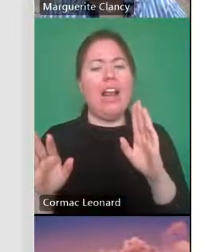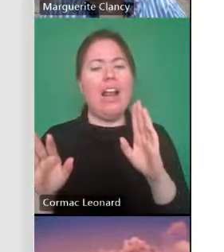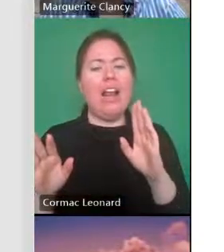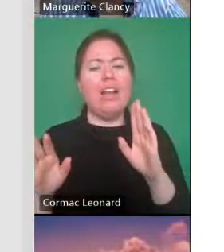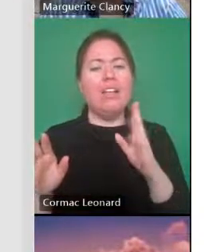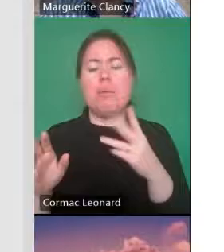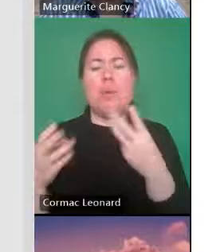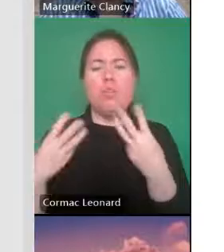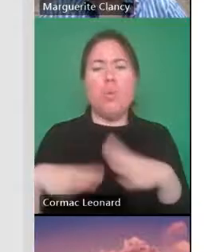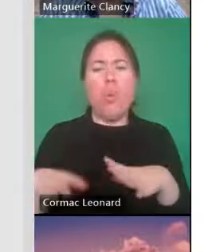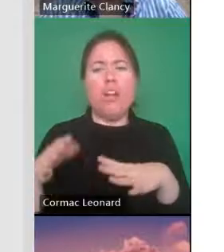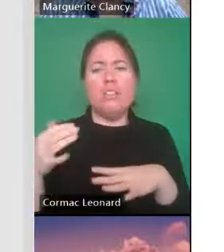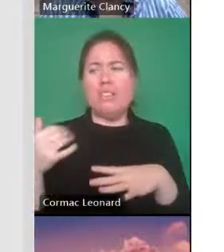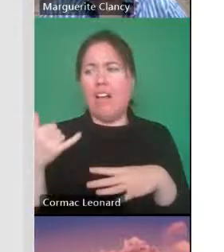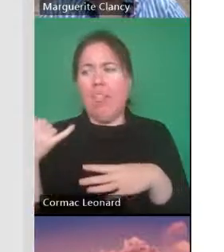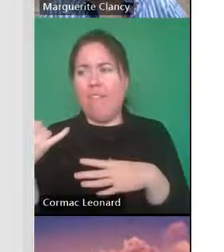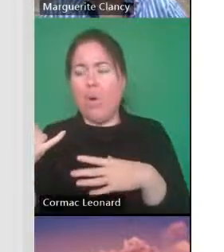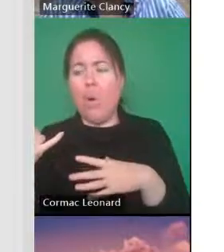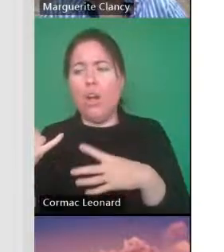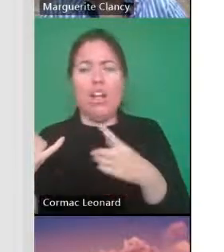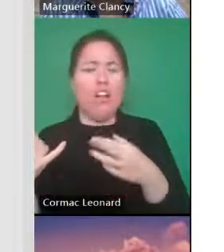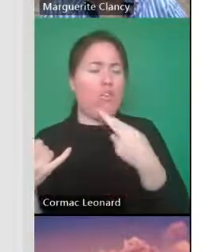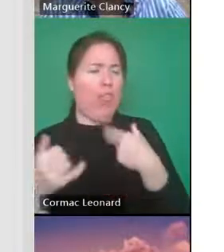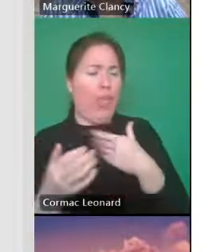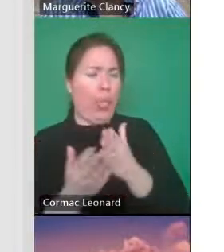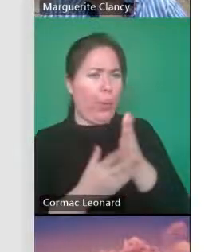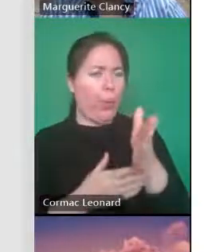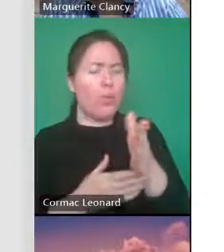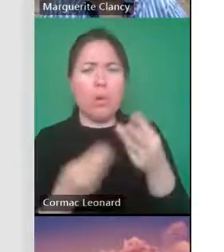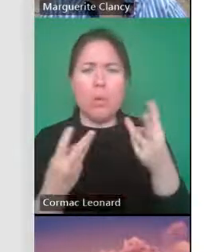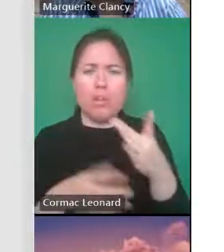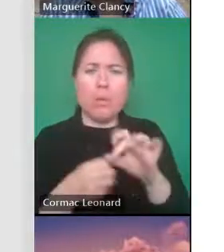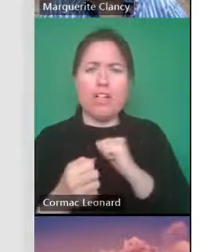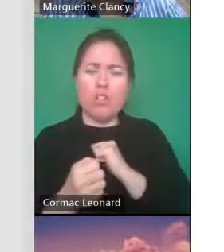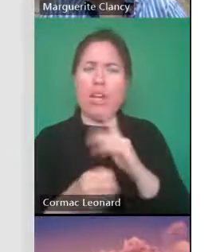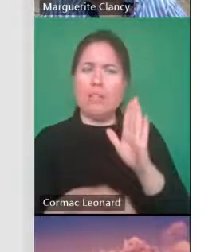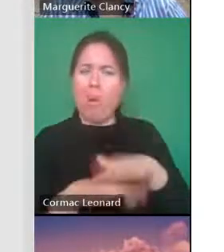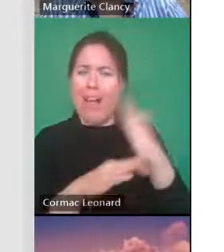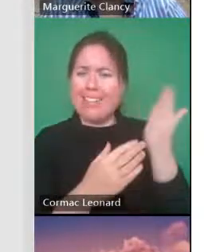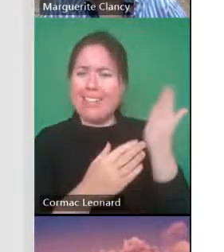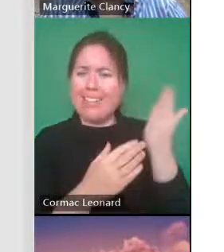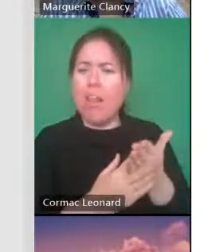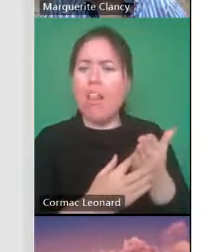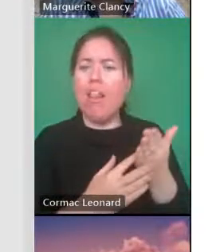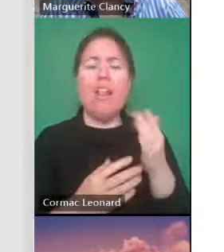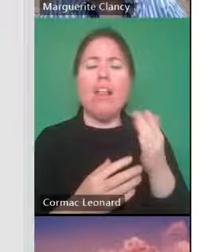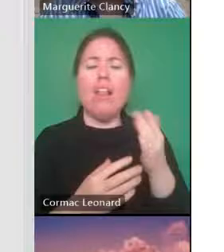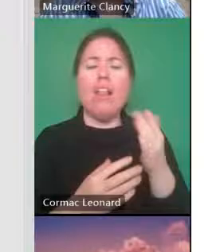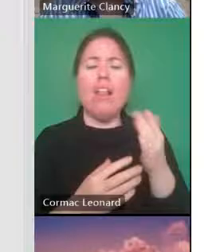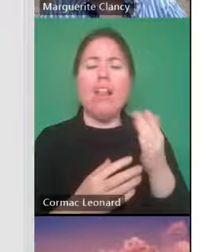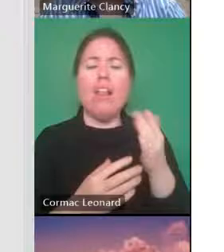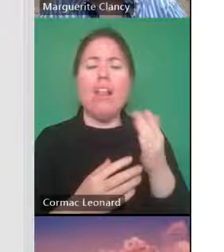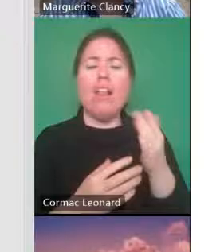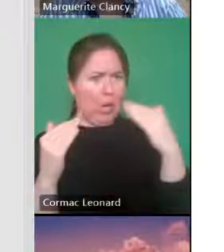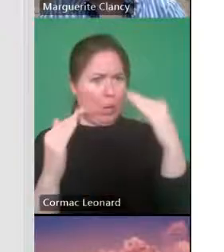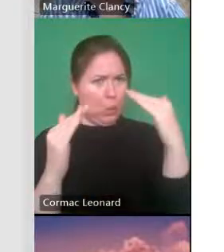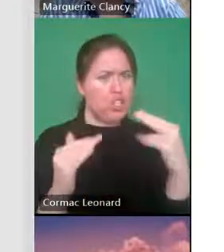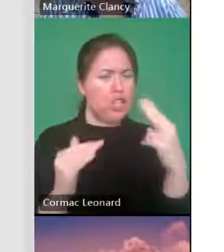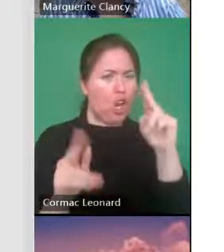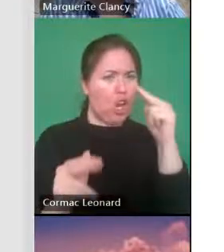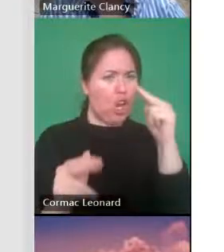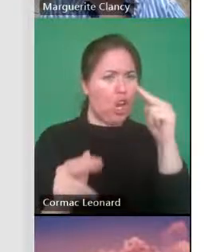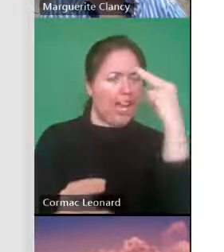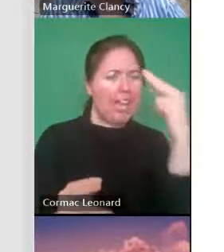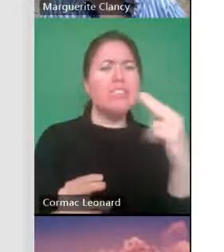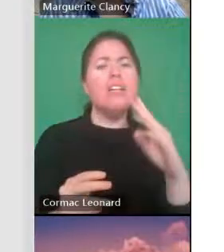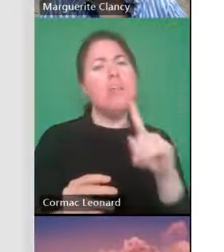as user friendly as possible, and we will do further work around its accessibility, making sure that the language is user, but the